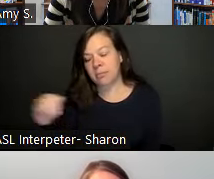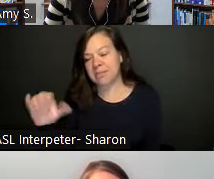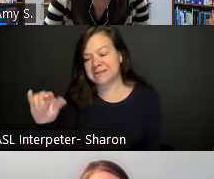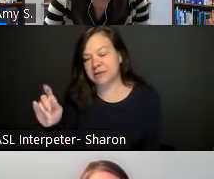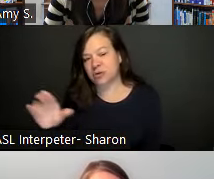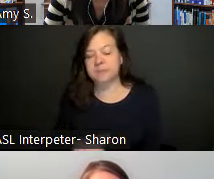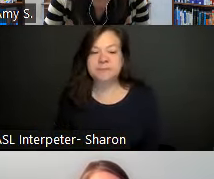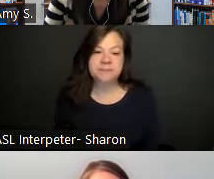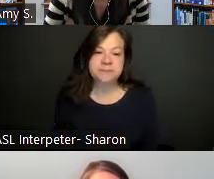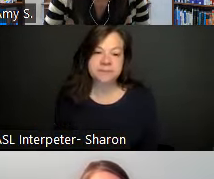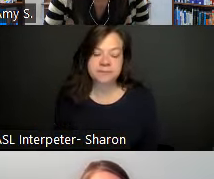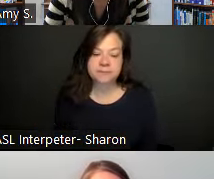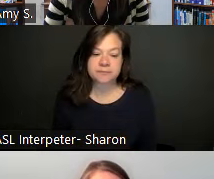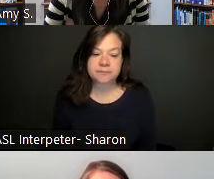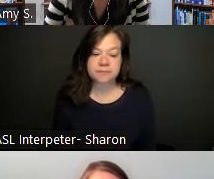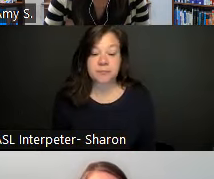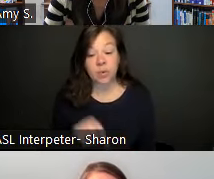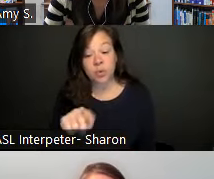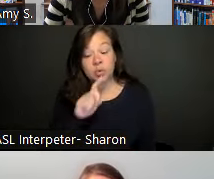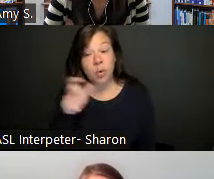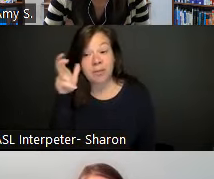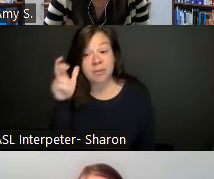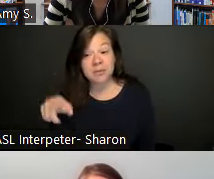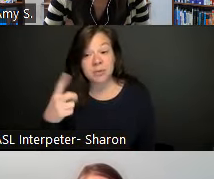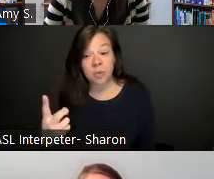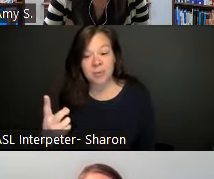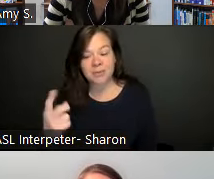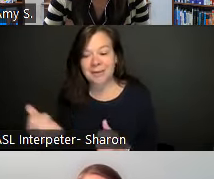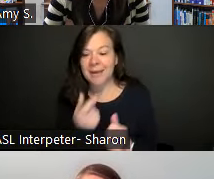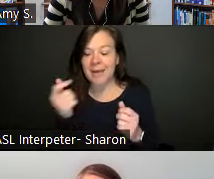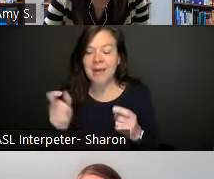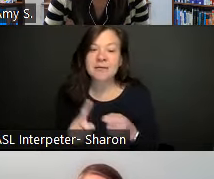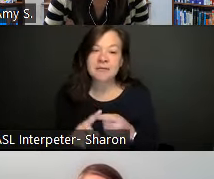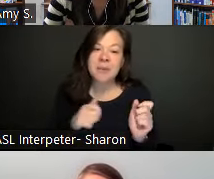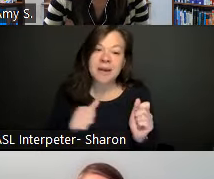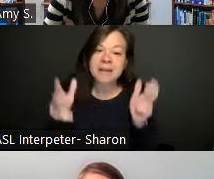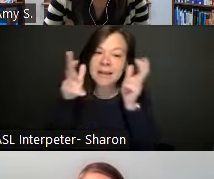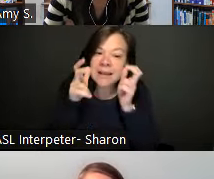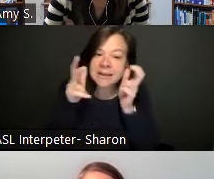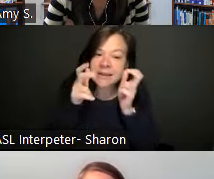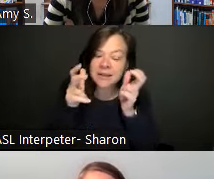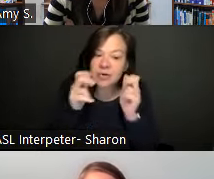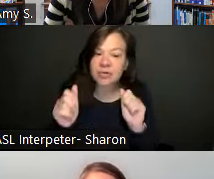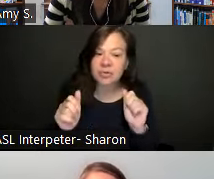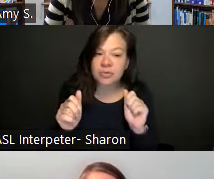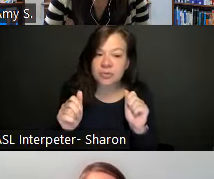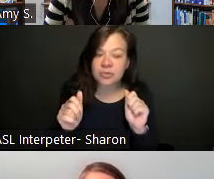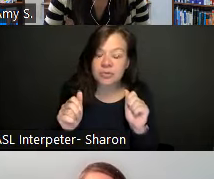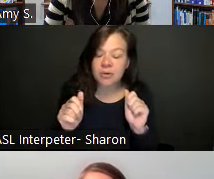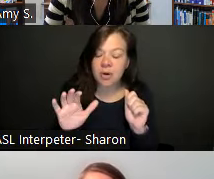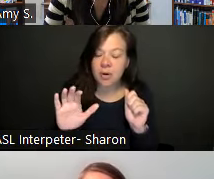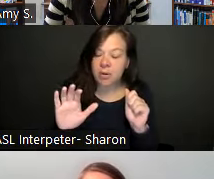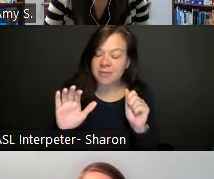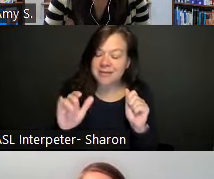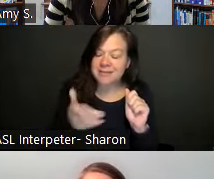Please note that you are in listen-only mode. Everyone has been muted so we can hear our guest speaker today. If you have any questions